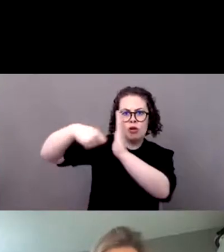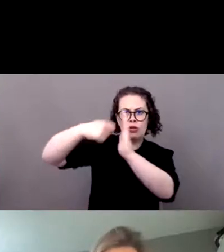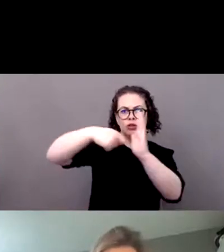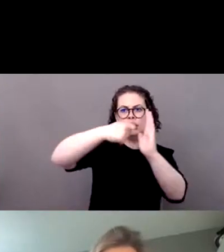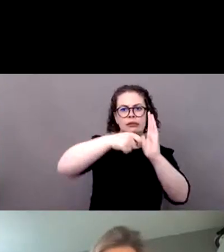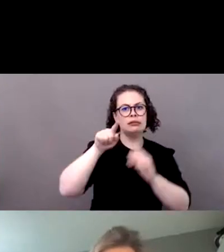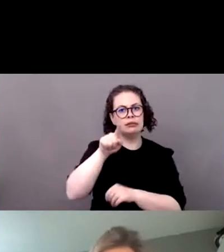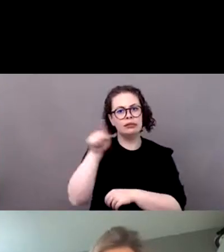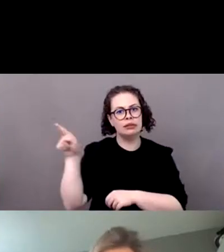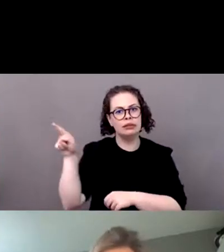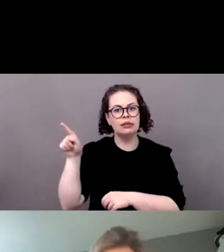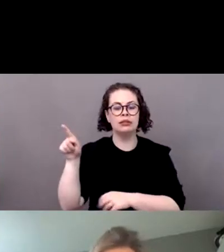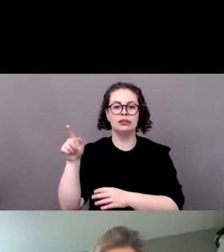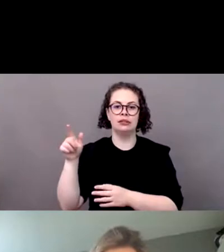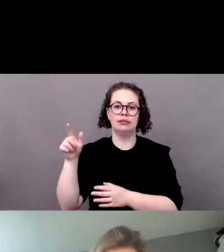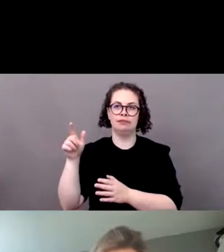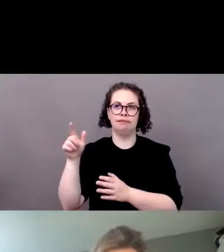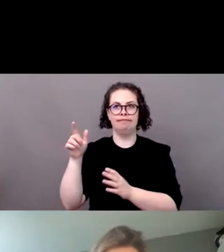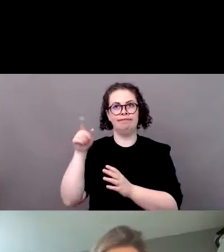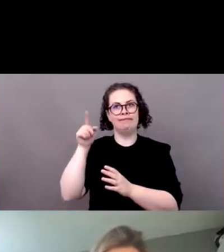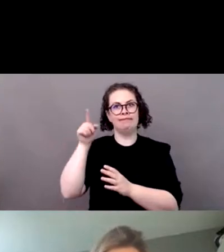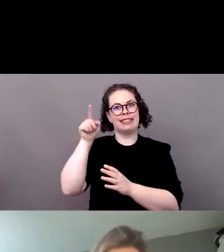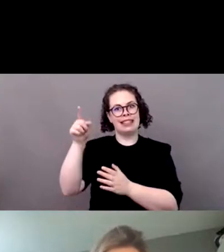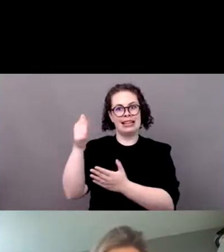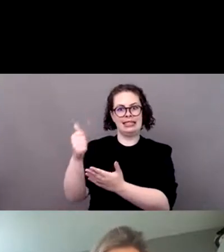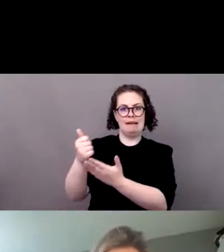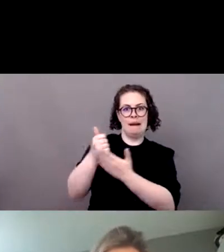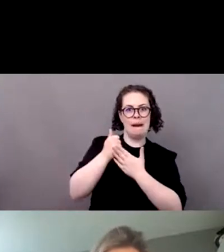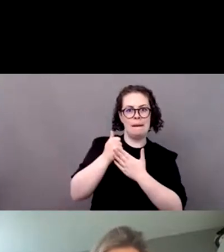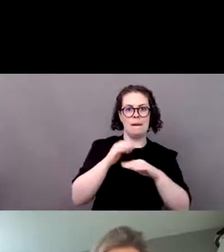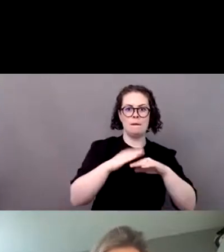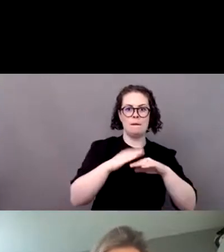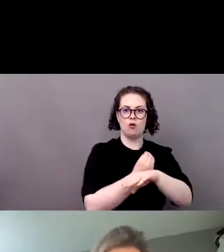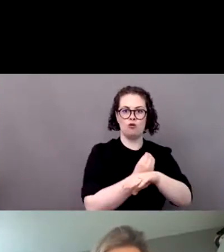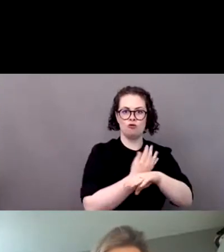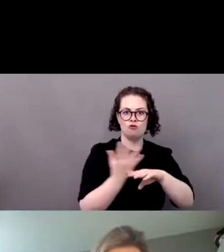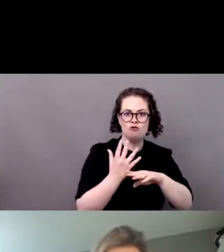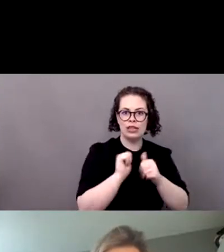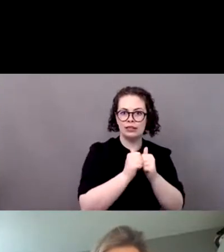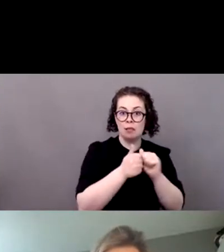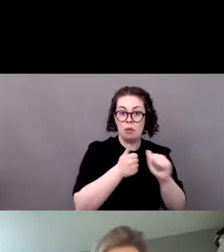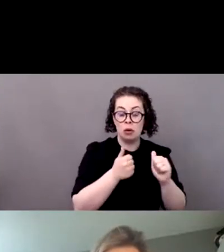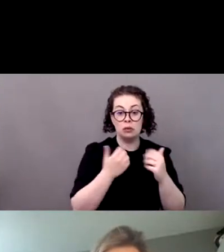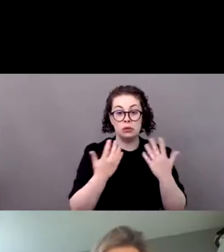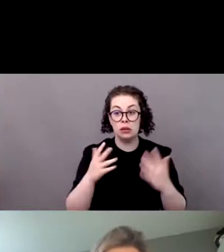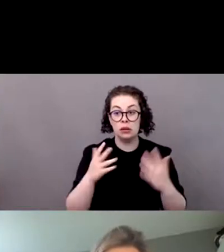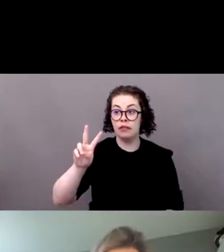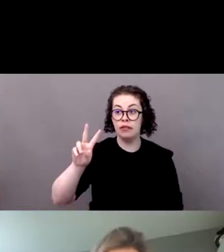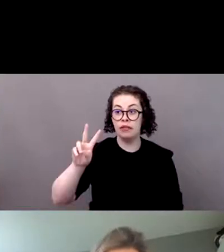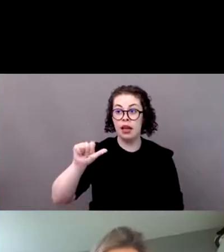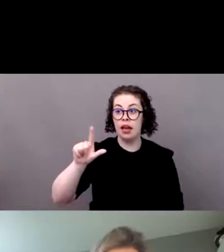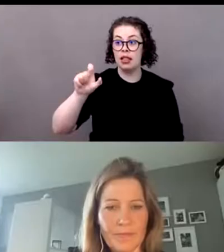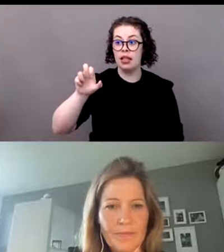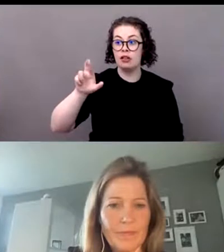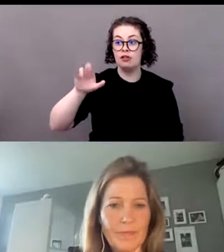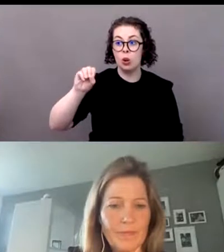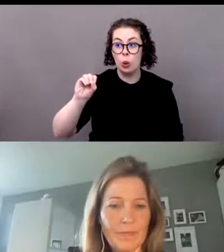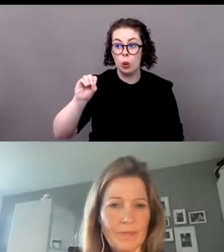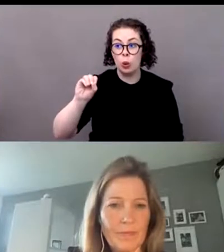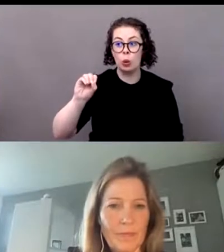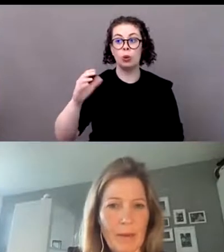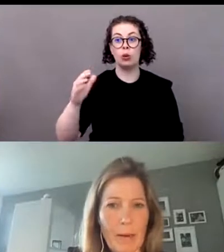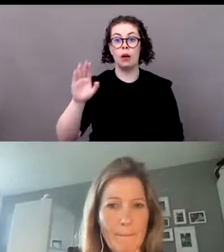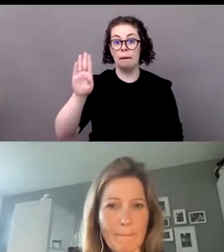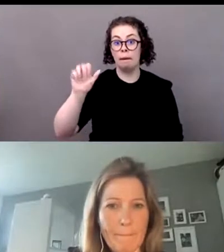addressing this need for greener sports. I don't know, Valerio, Barbara, how you want to do,